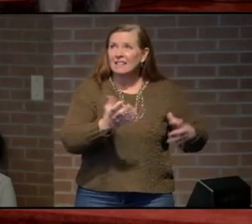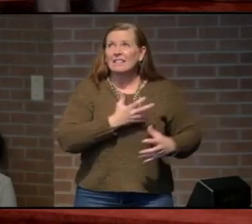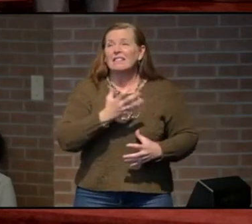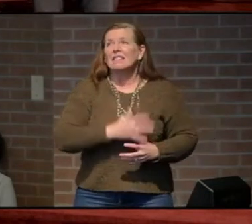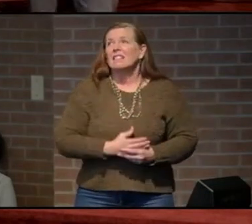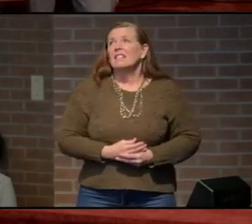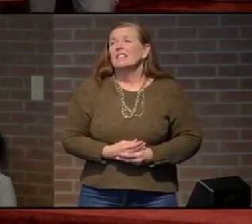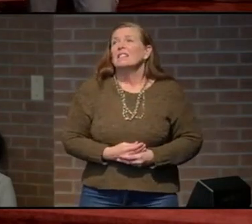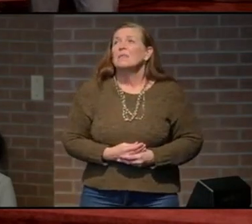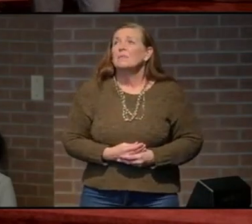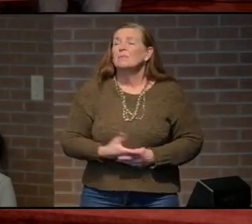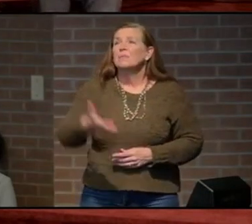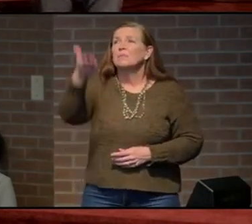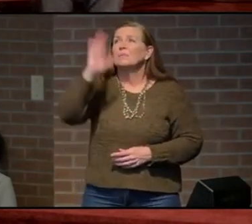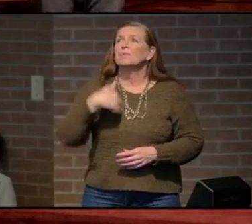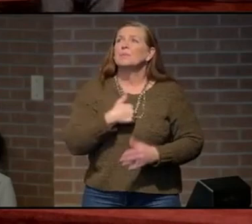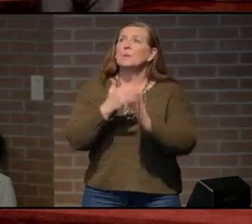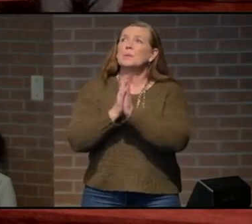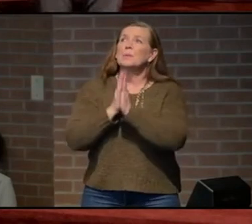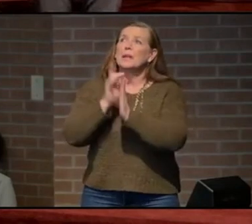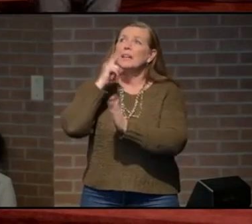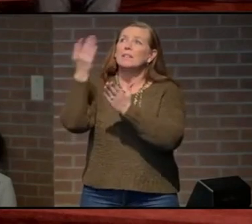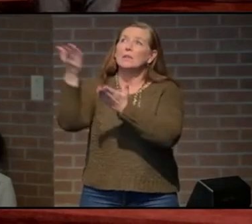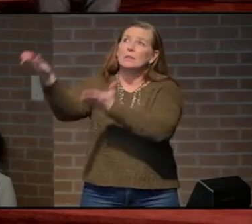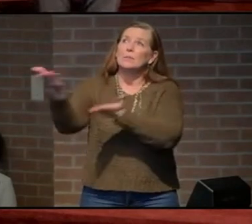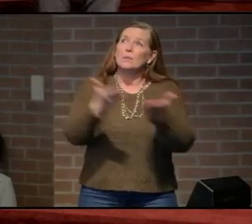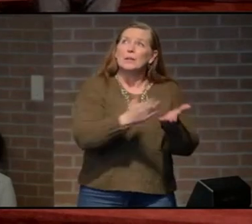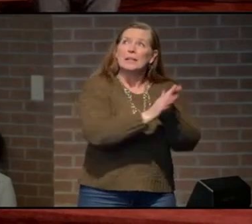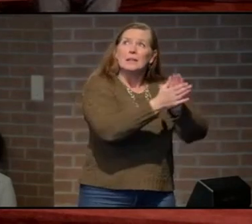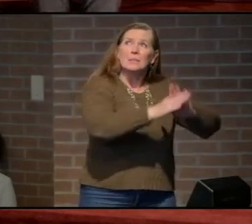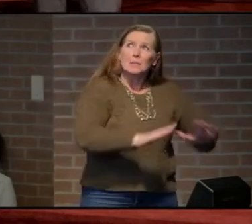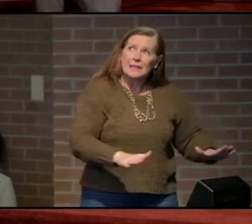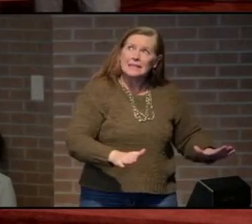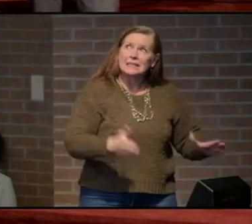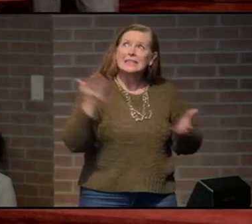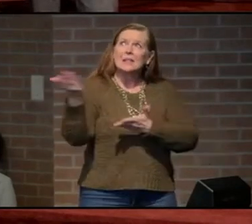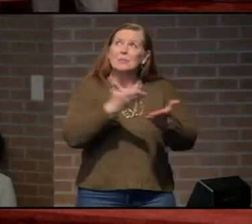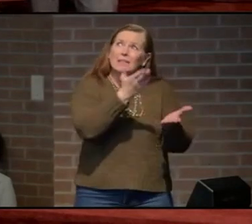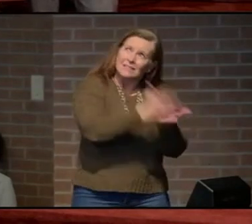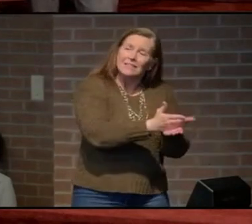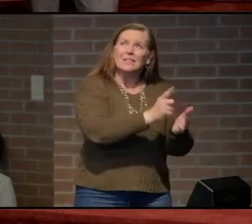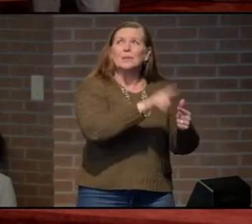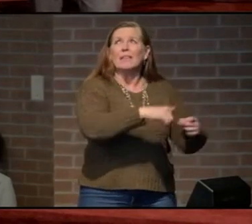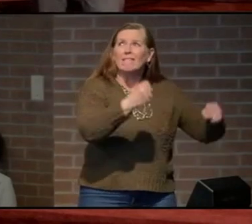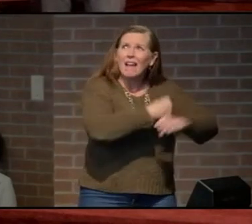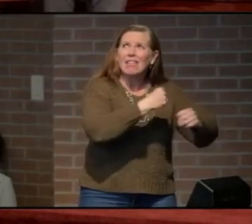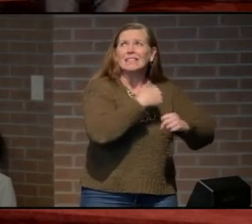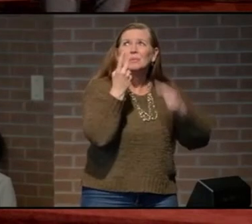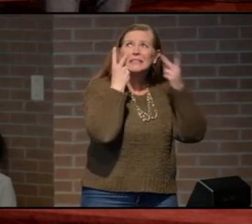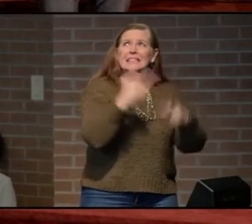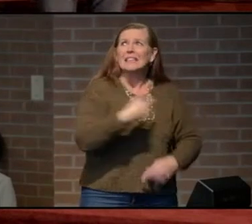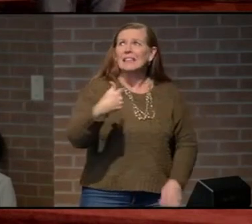So God, we pray that you would bring peace, bring an end to the violence that we see in Gaza,